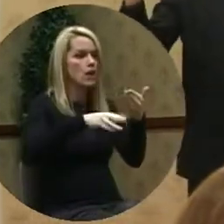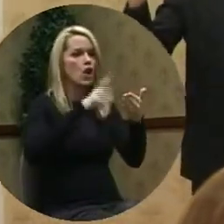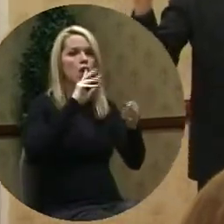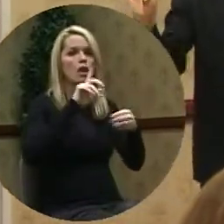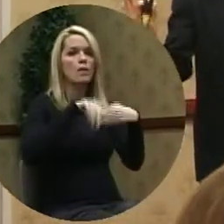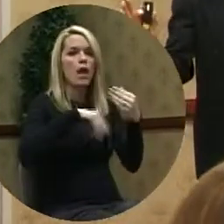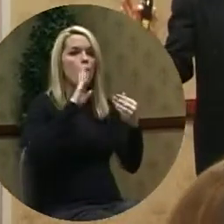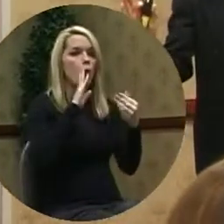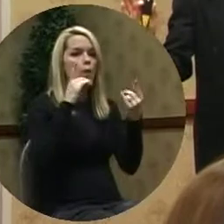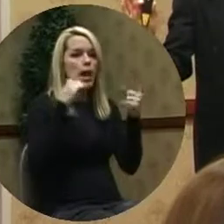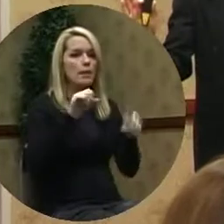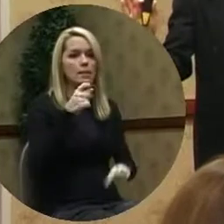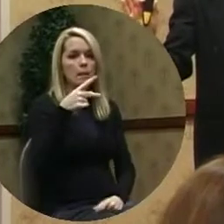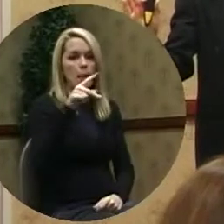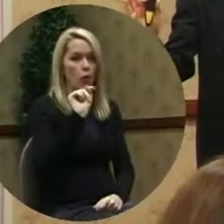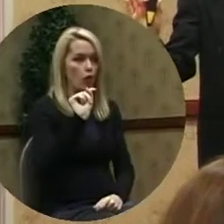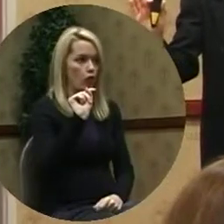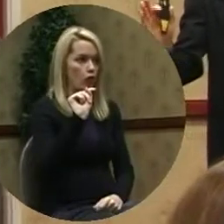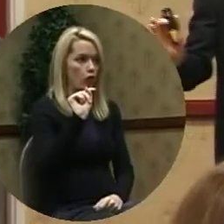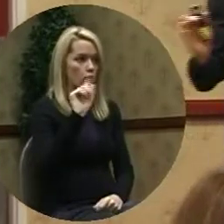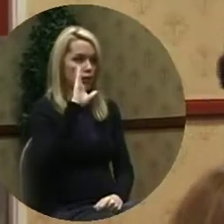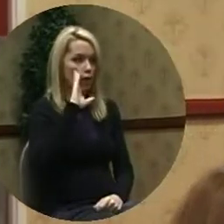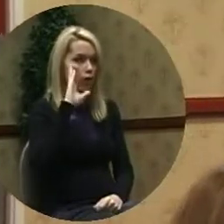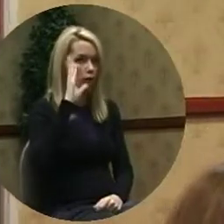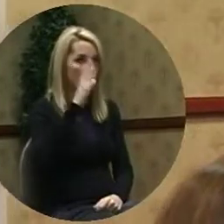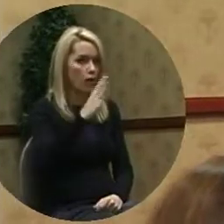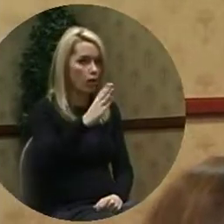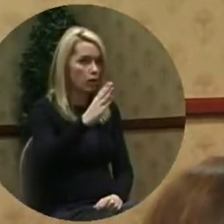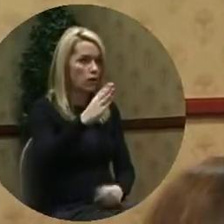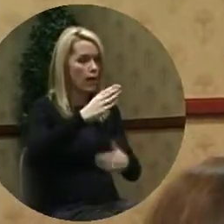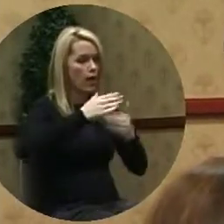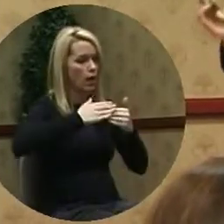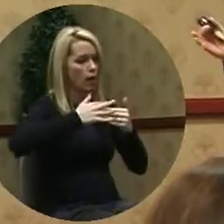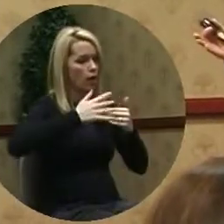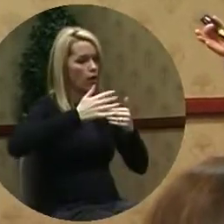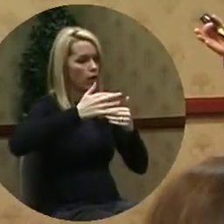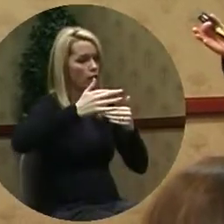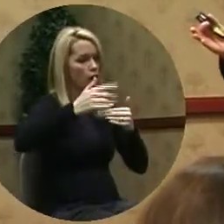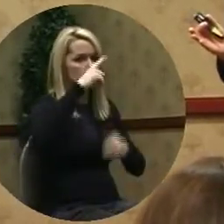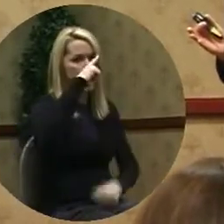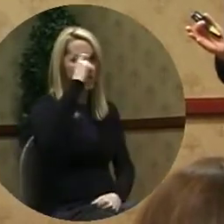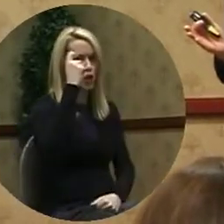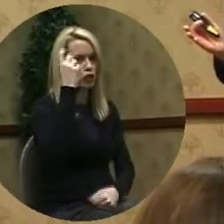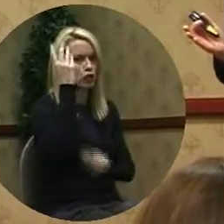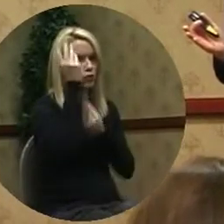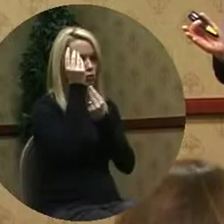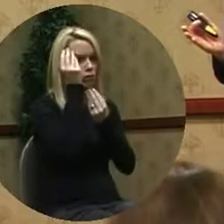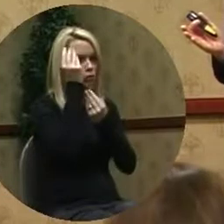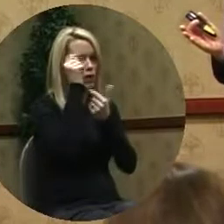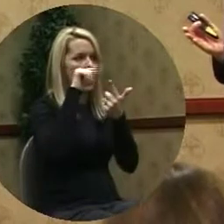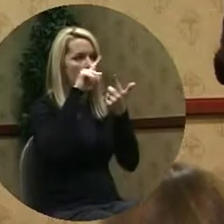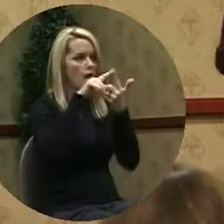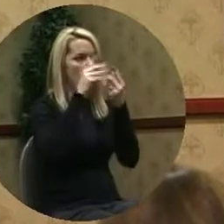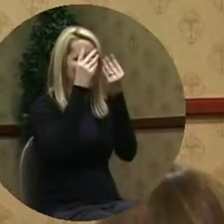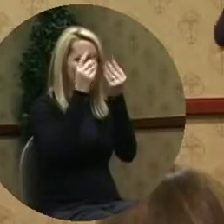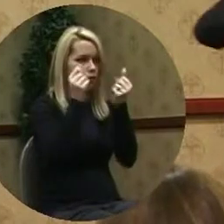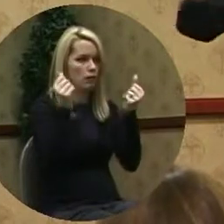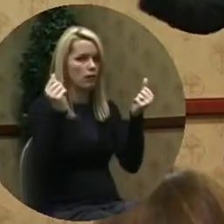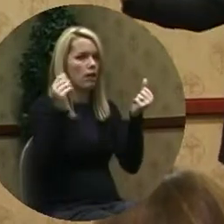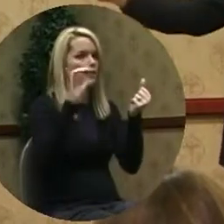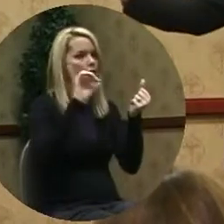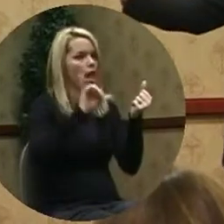happen in September. And they had all summer to stew on it and let it die. Let it